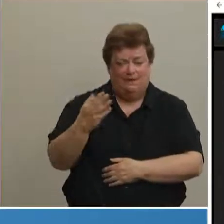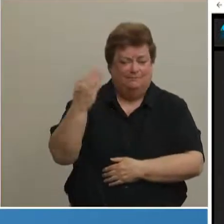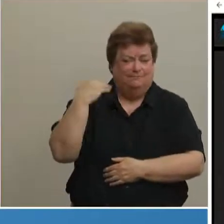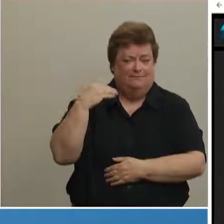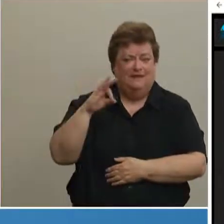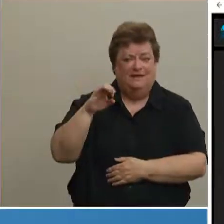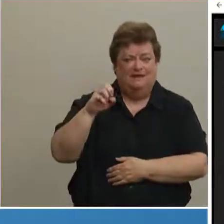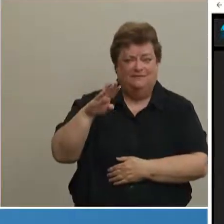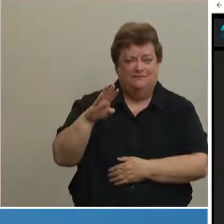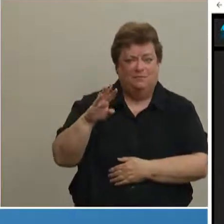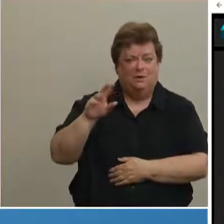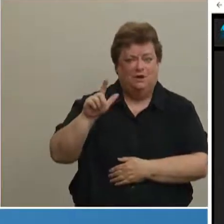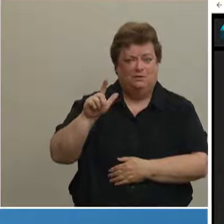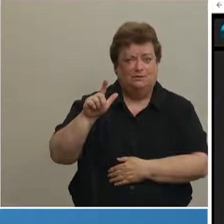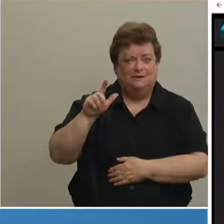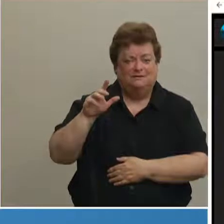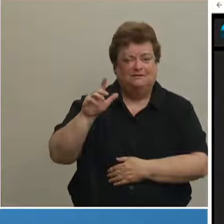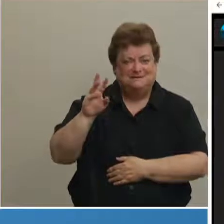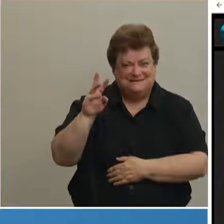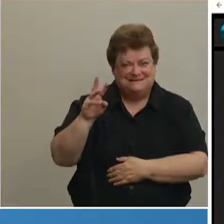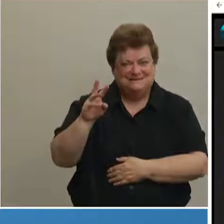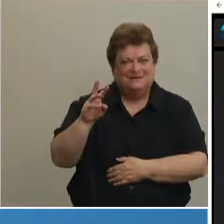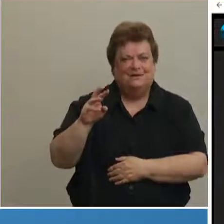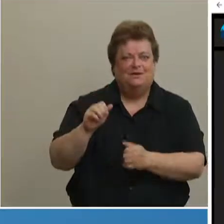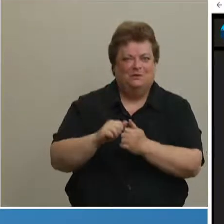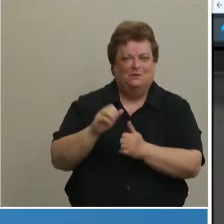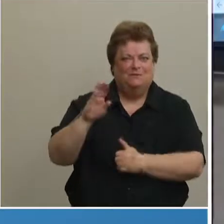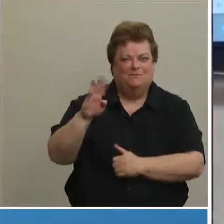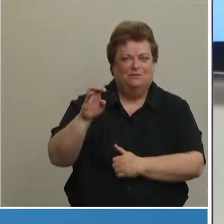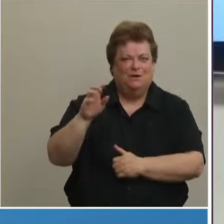423 the week ending February